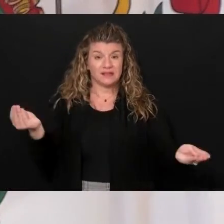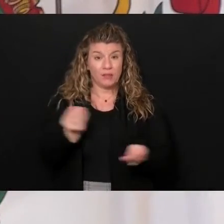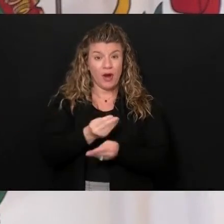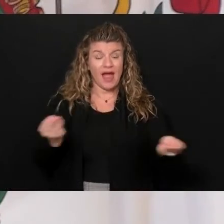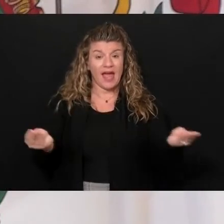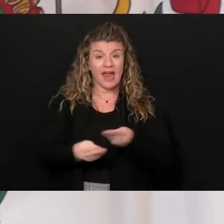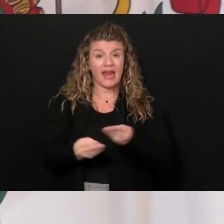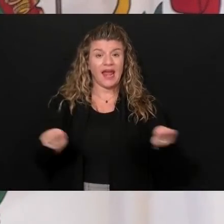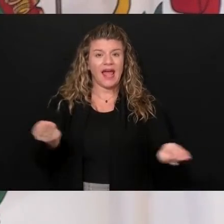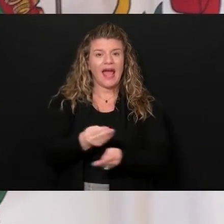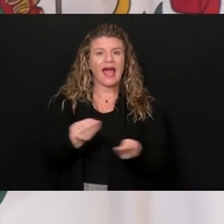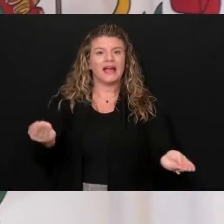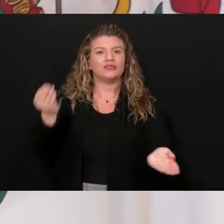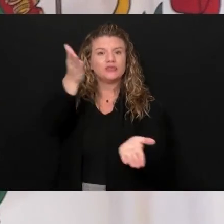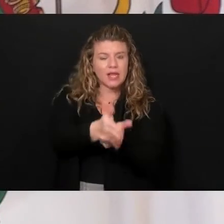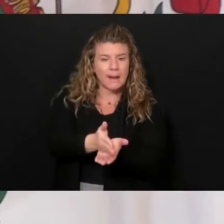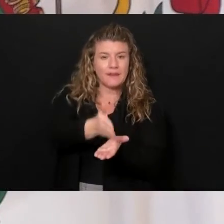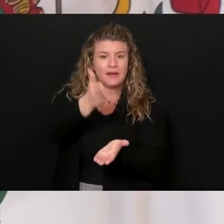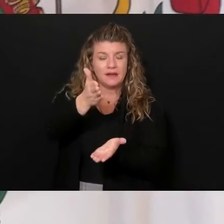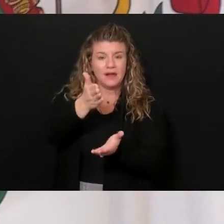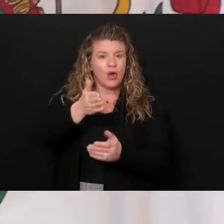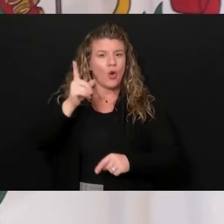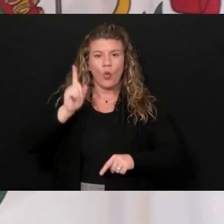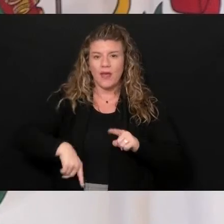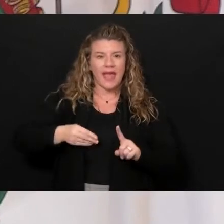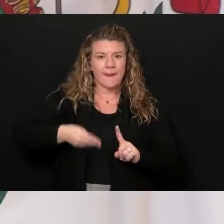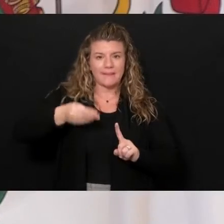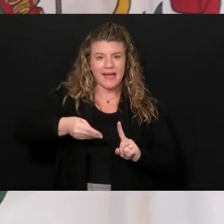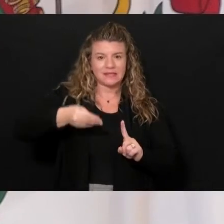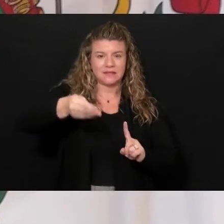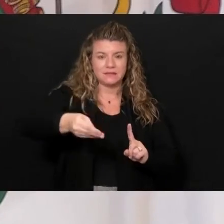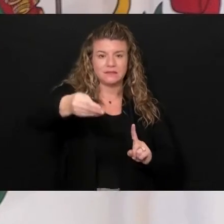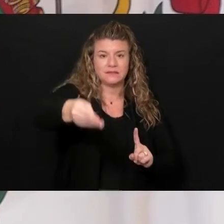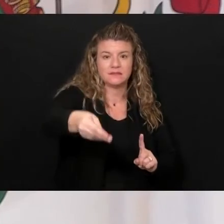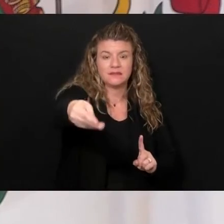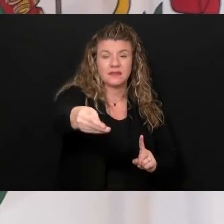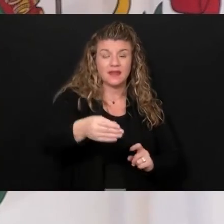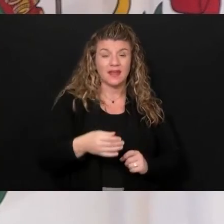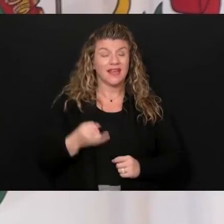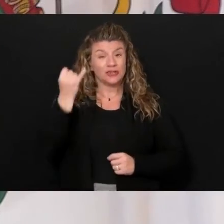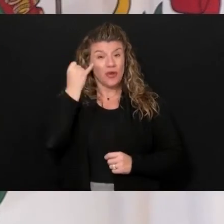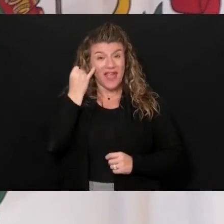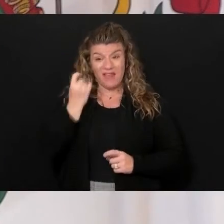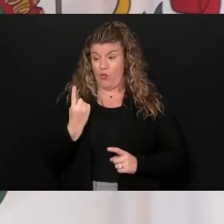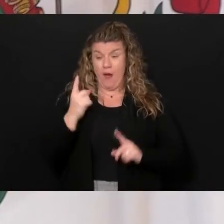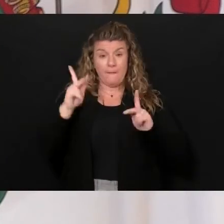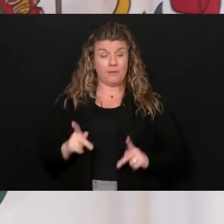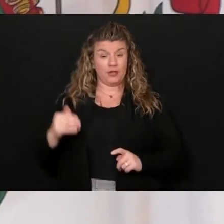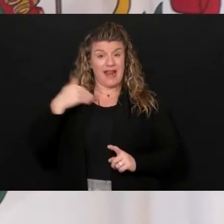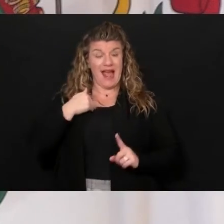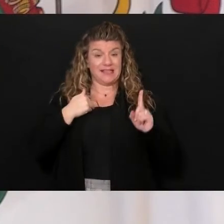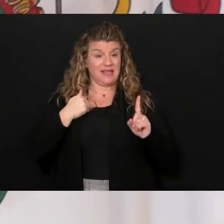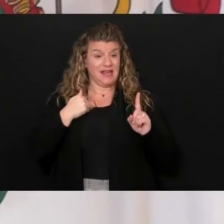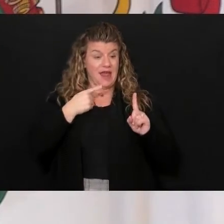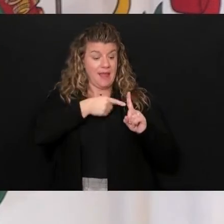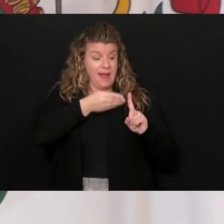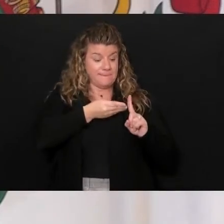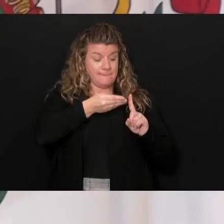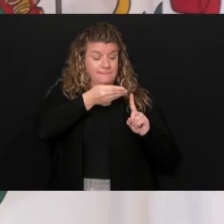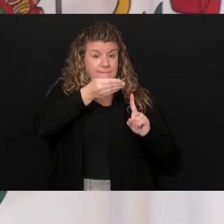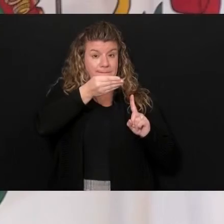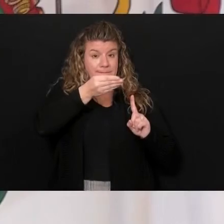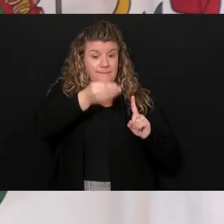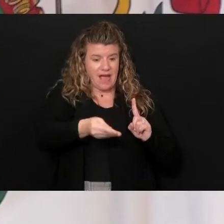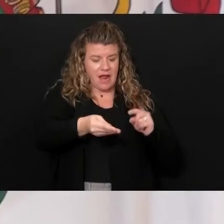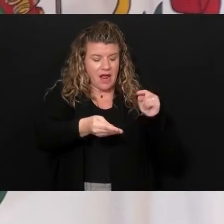Jim. If it doesn't go, if Harry's got it and Mary is